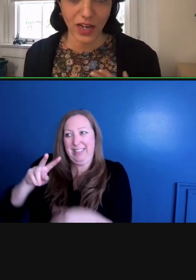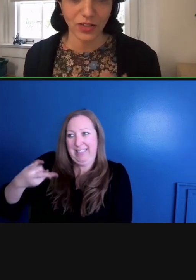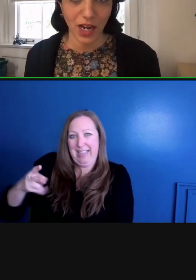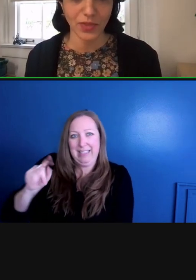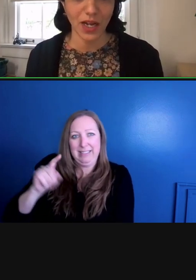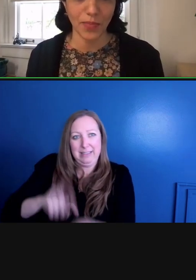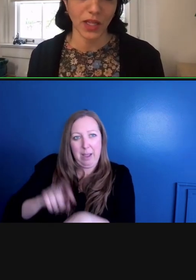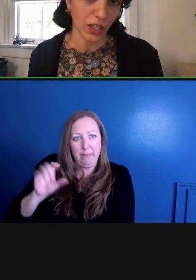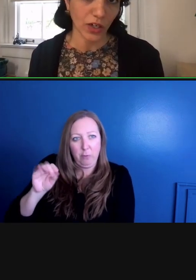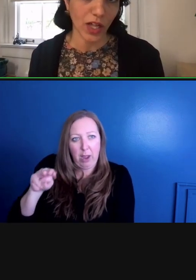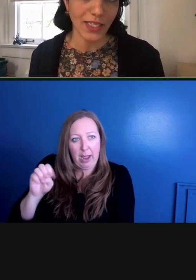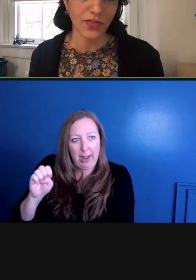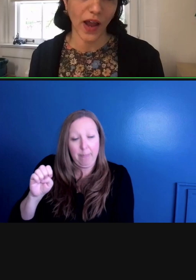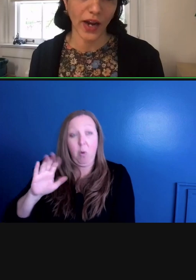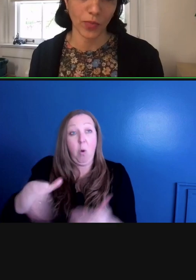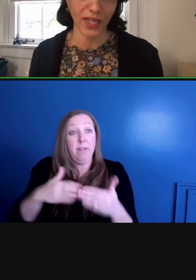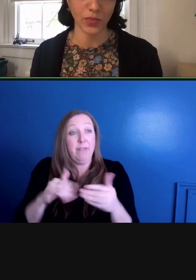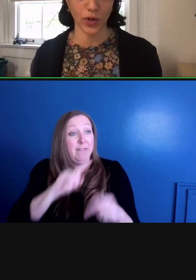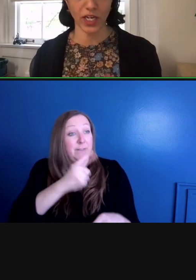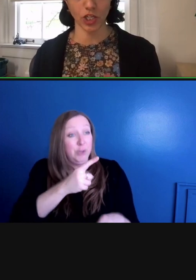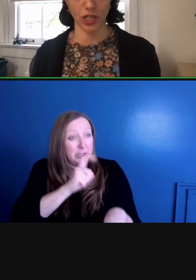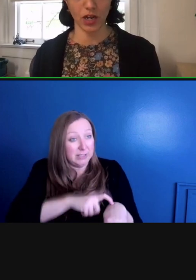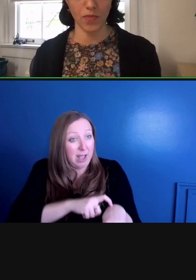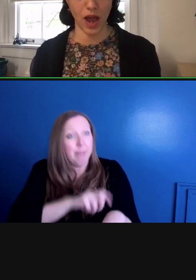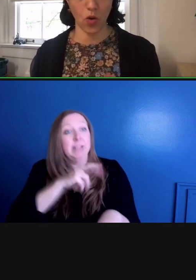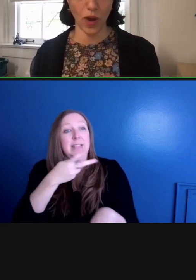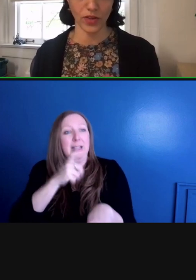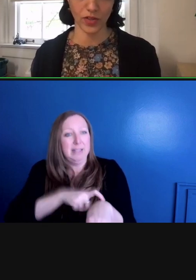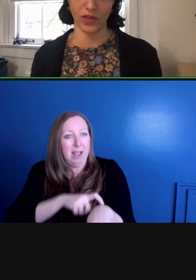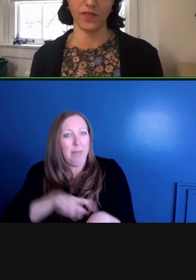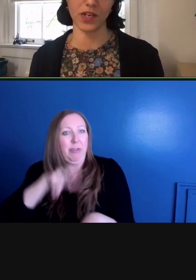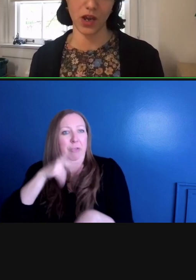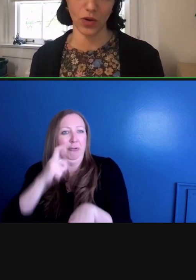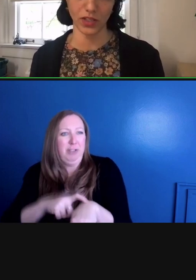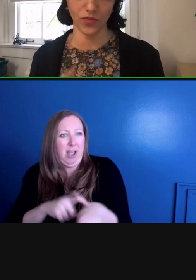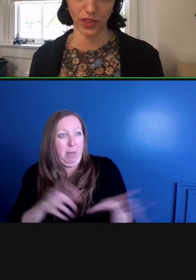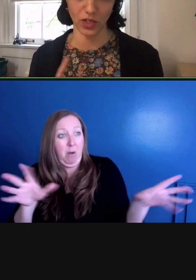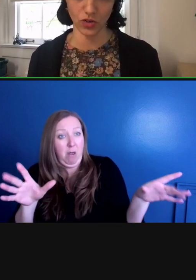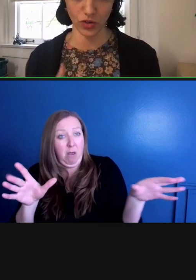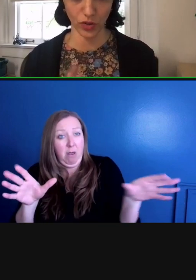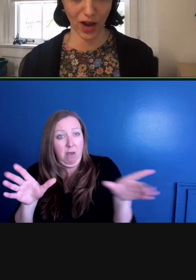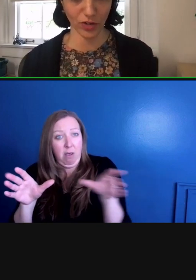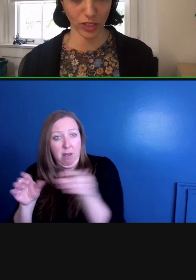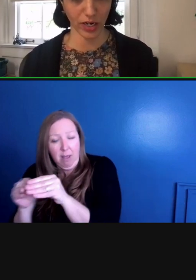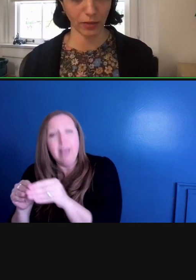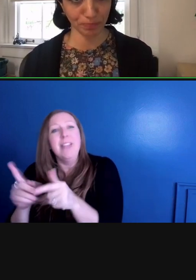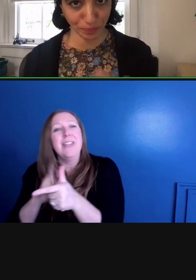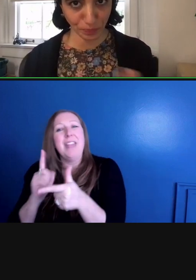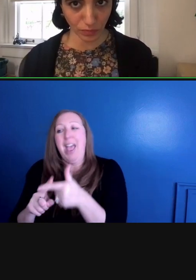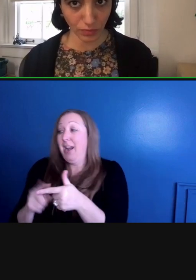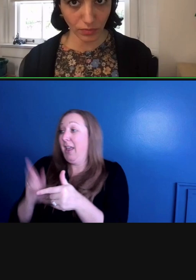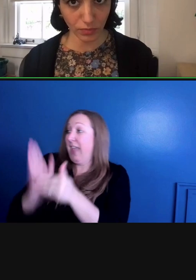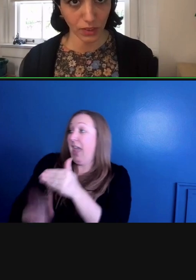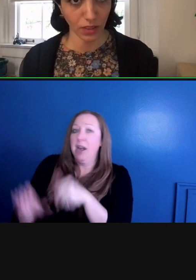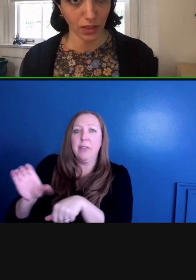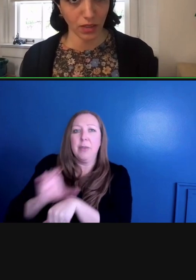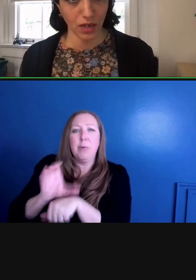then at the final time step, a linear classifier makes a prediction about whether the video is friendly, neutral, or adversarial.